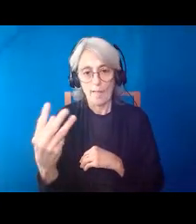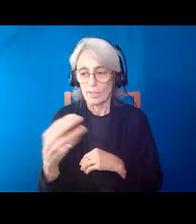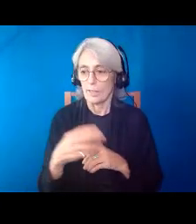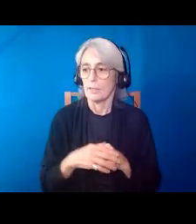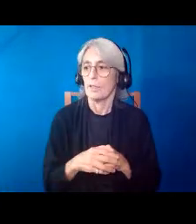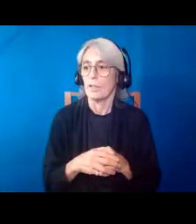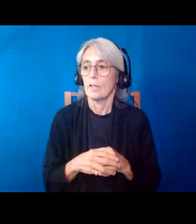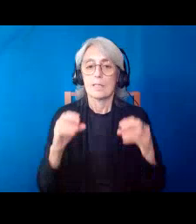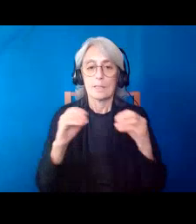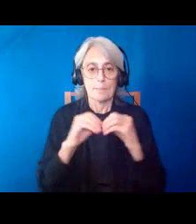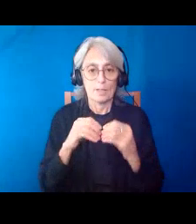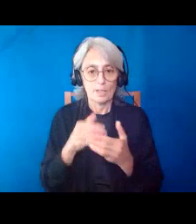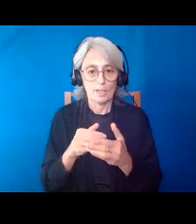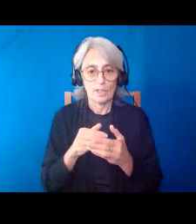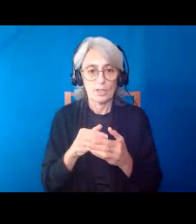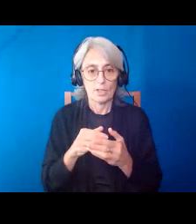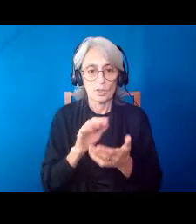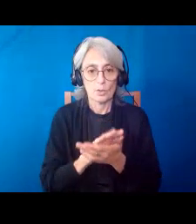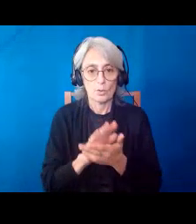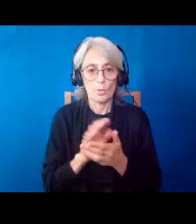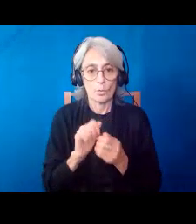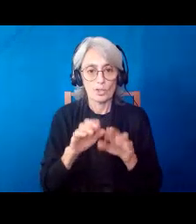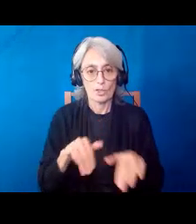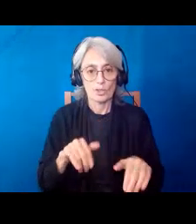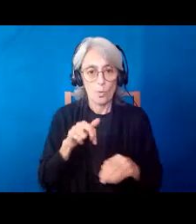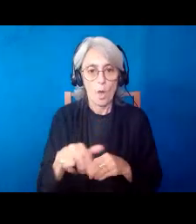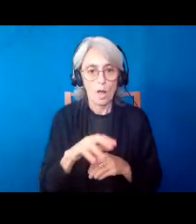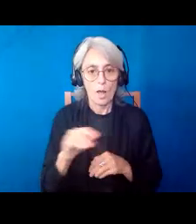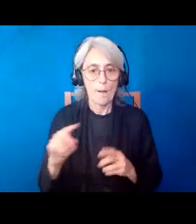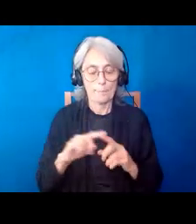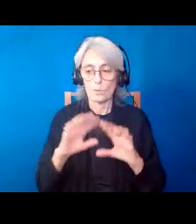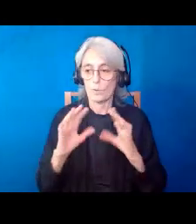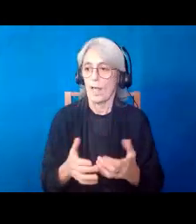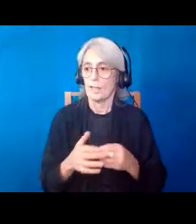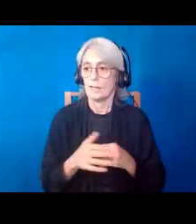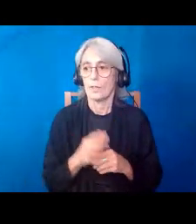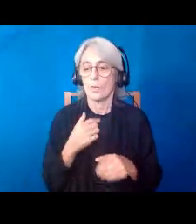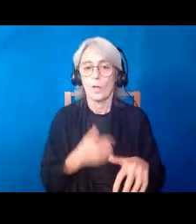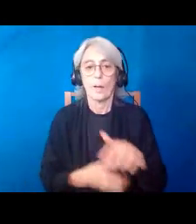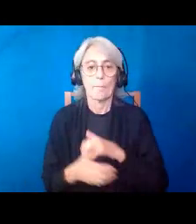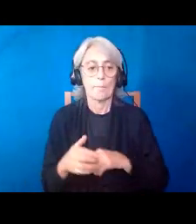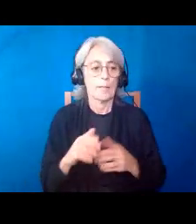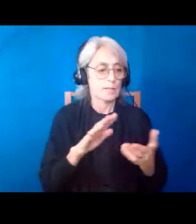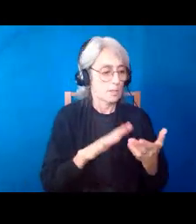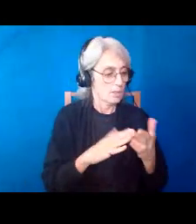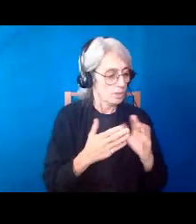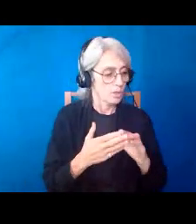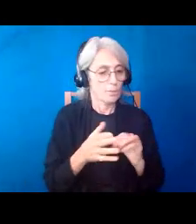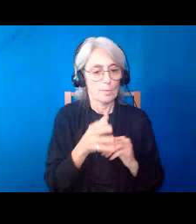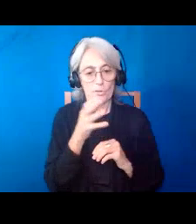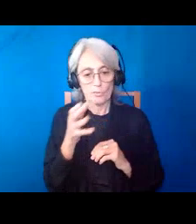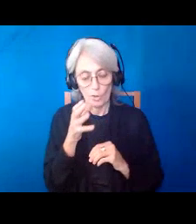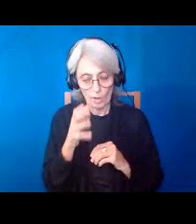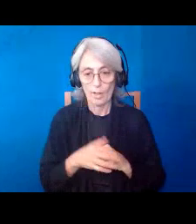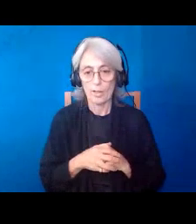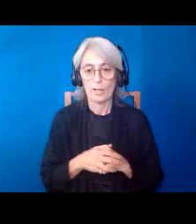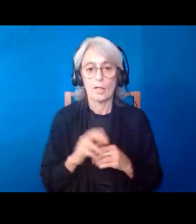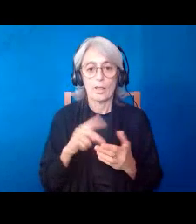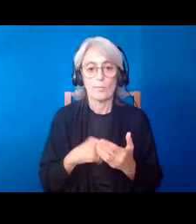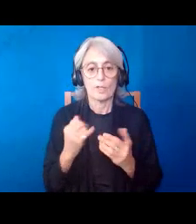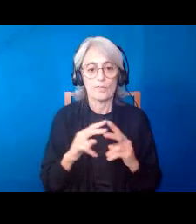walk to class. Obviously, we're a mix of urban and rural, and so these projects are very, very